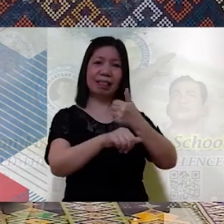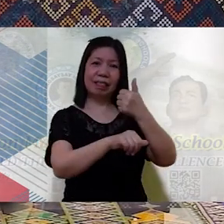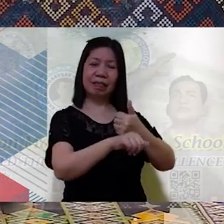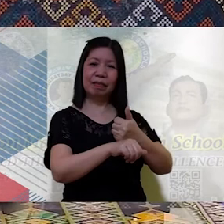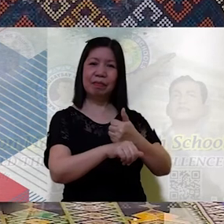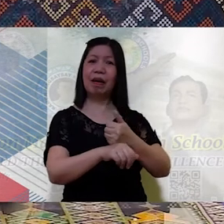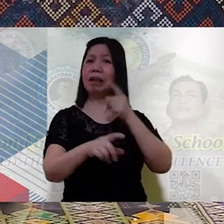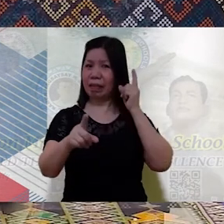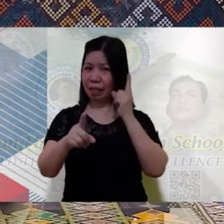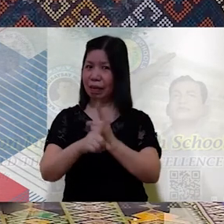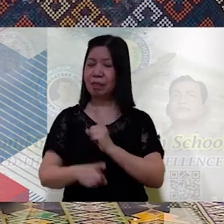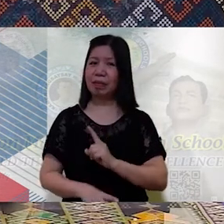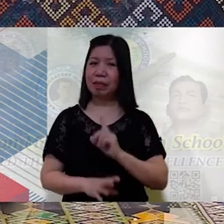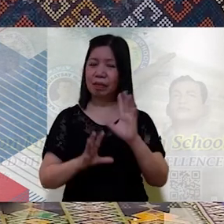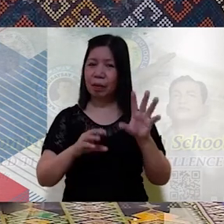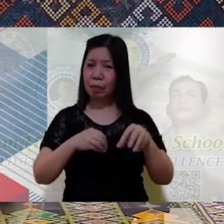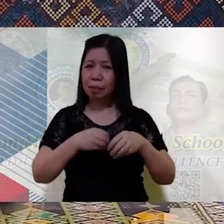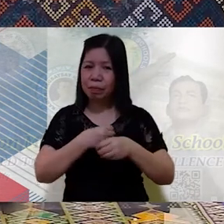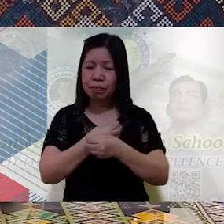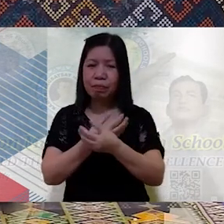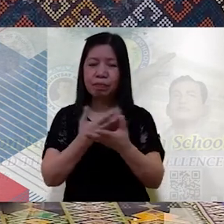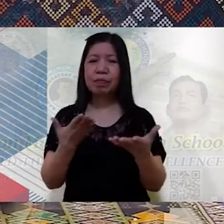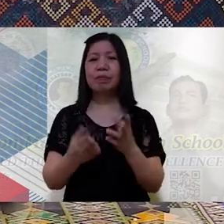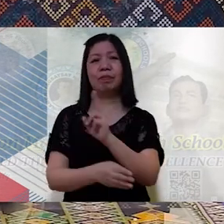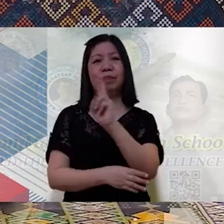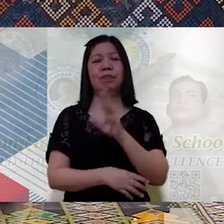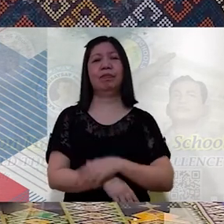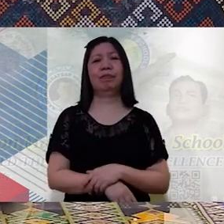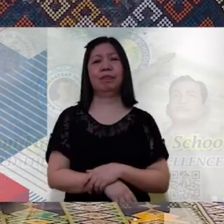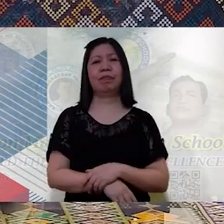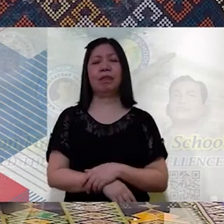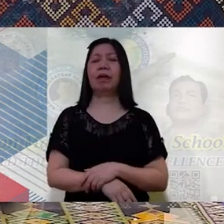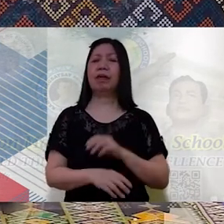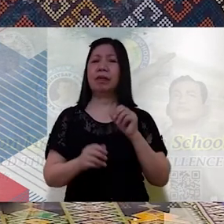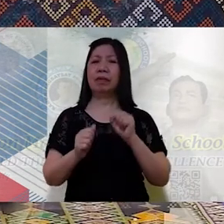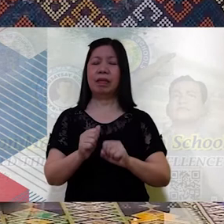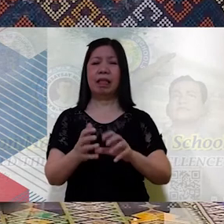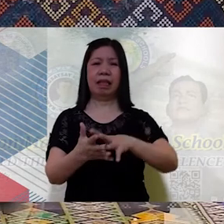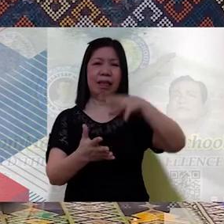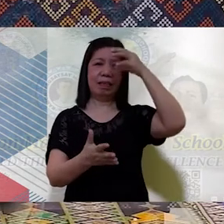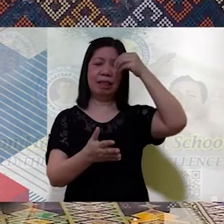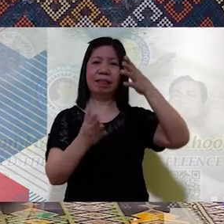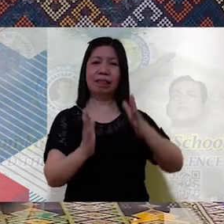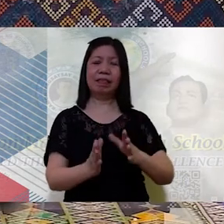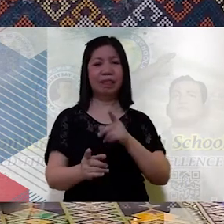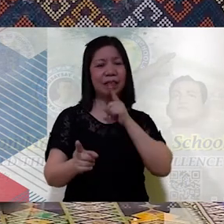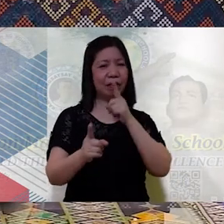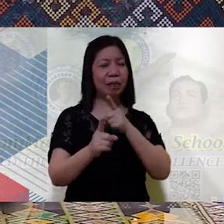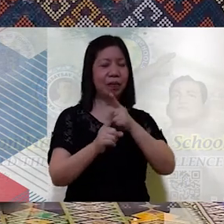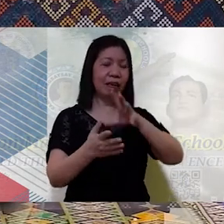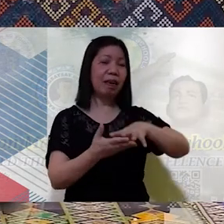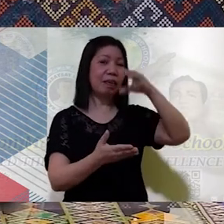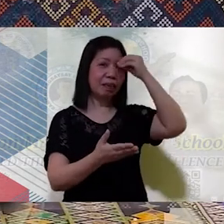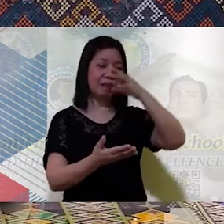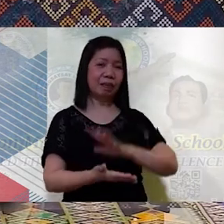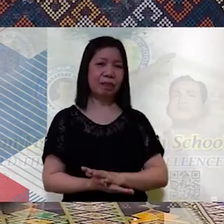are correctly implemented, and the learners are truly